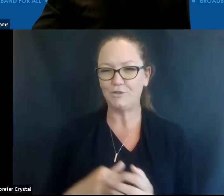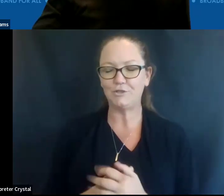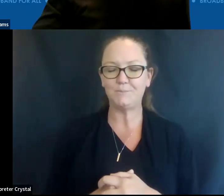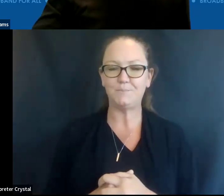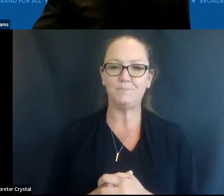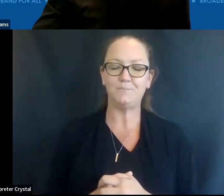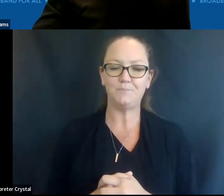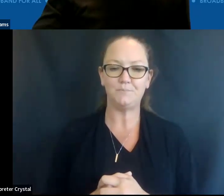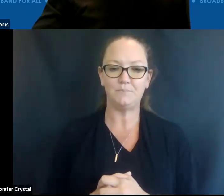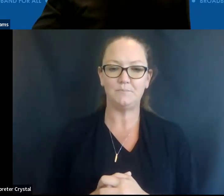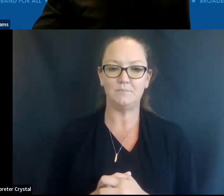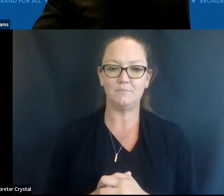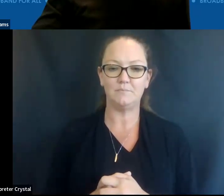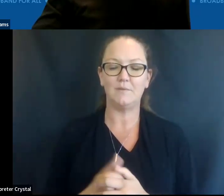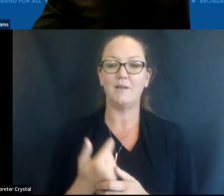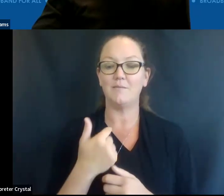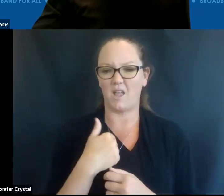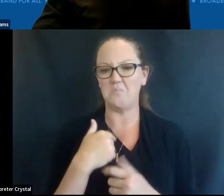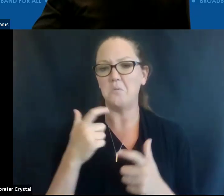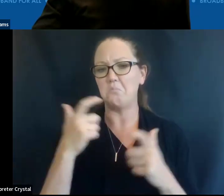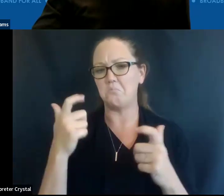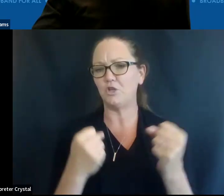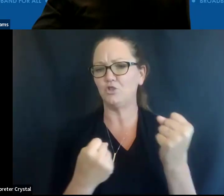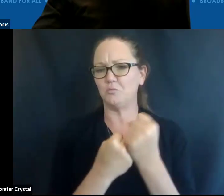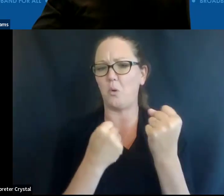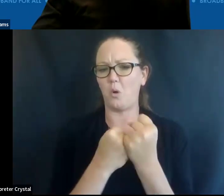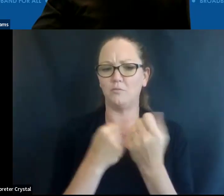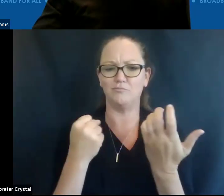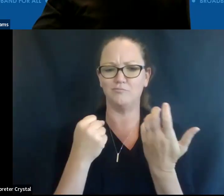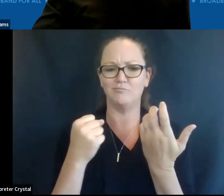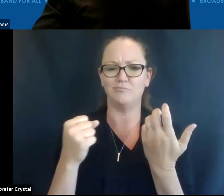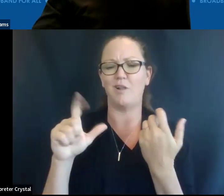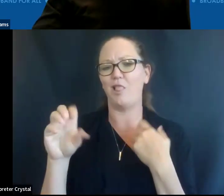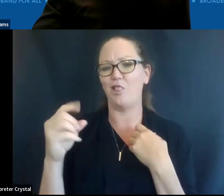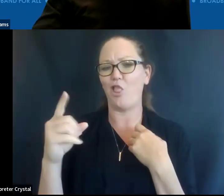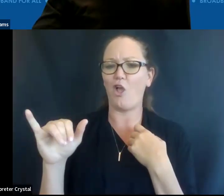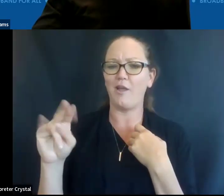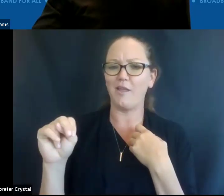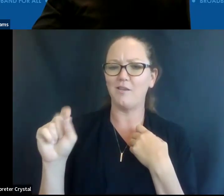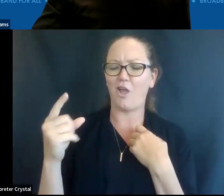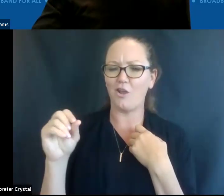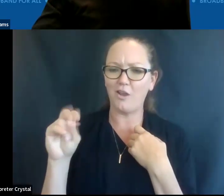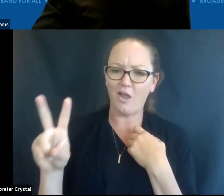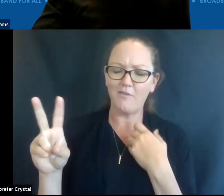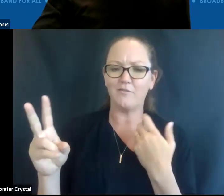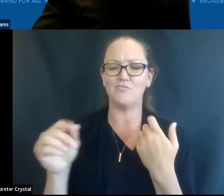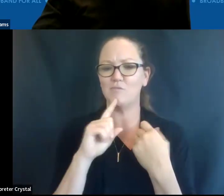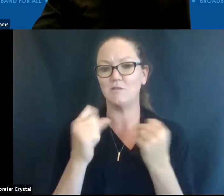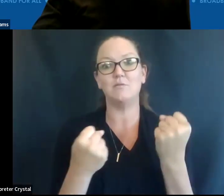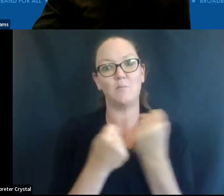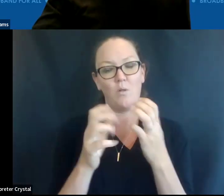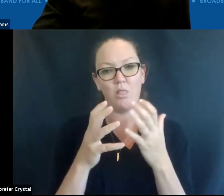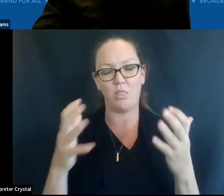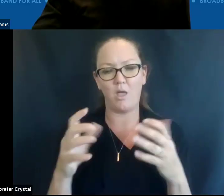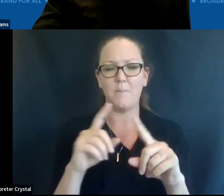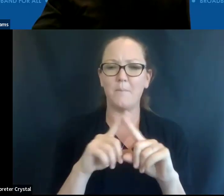big fan of login.gov and all those things, as a veteran, so big fan. My question is, I feel that a lot of times